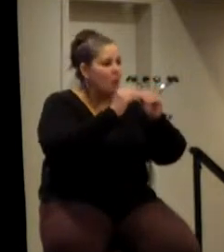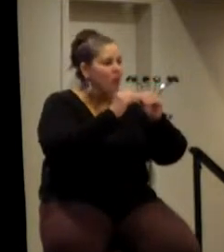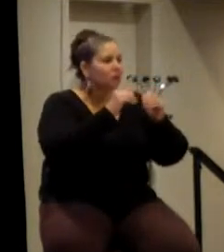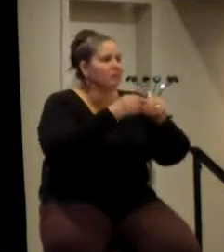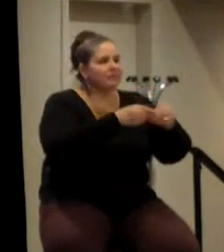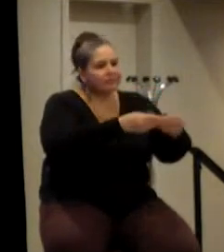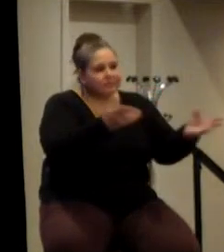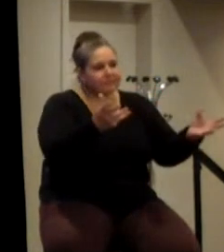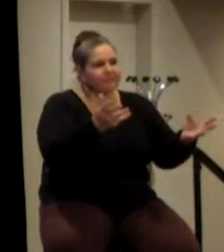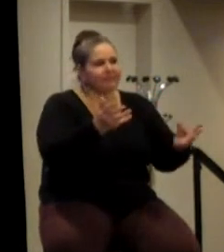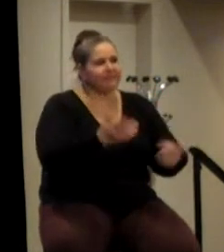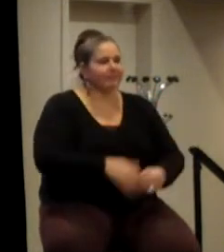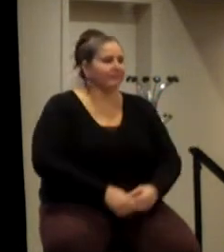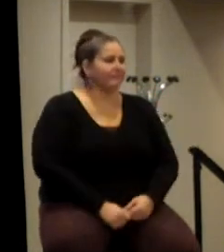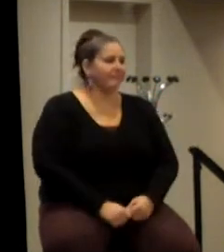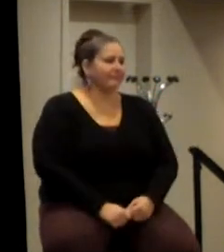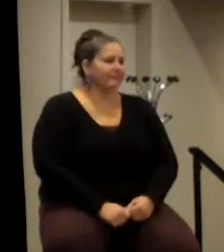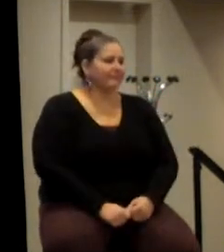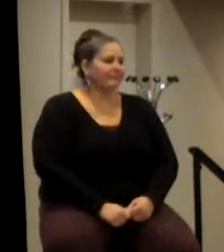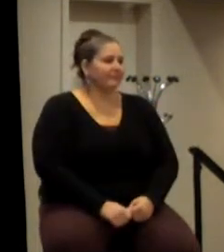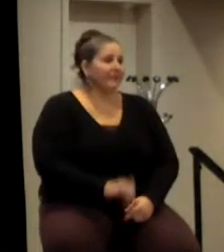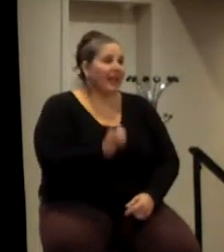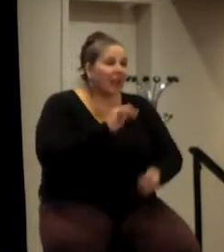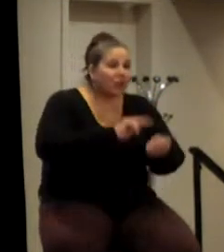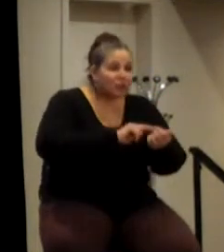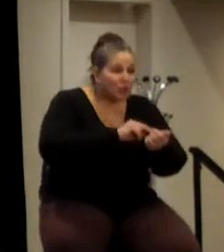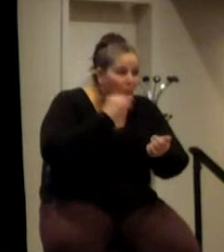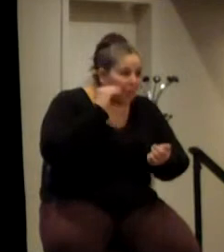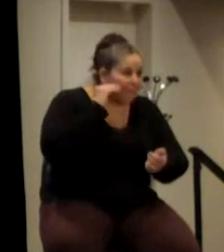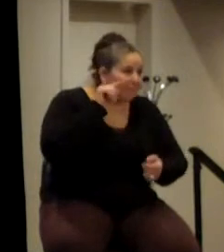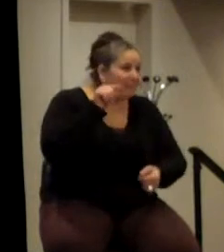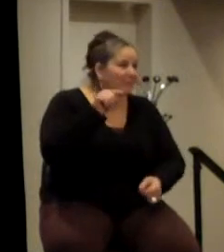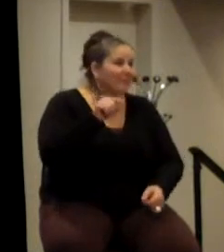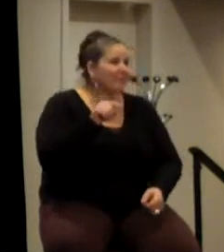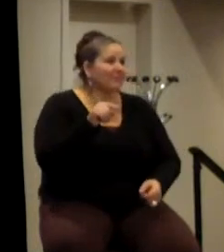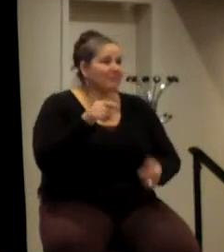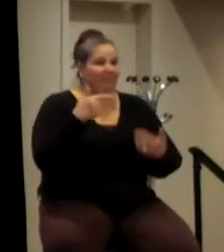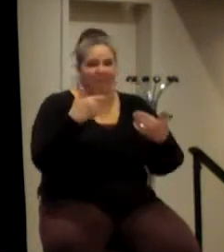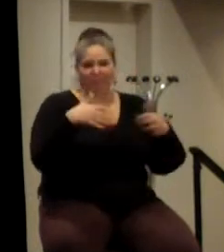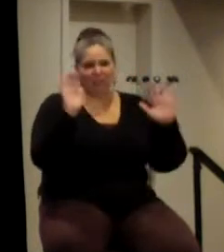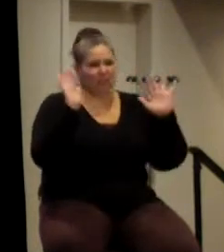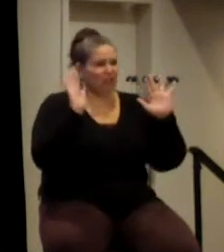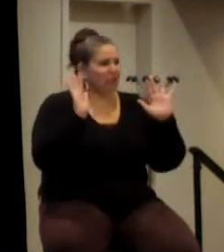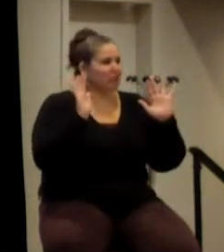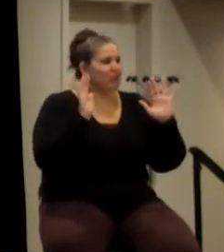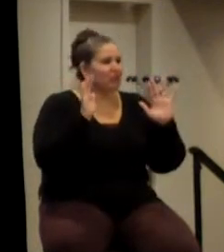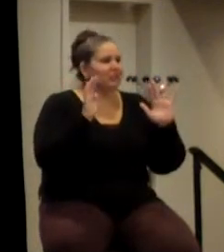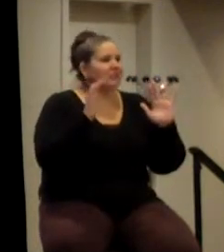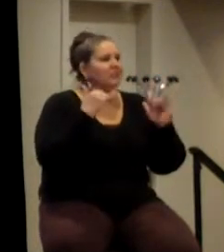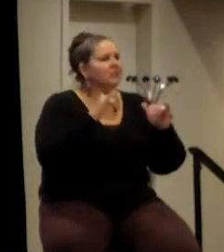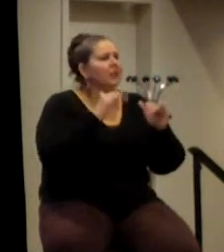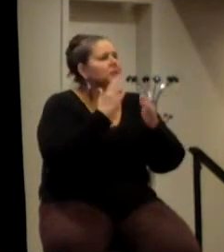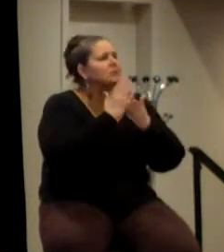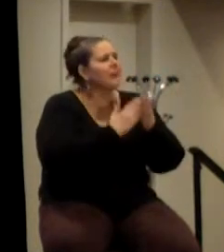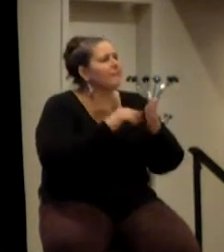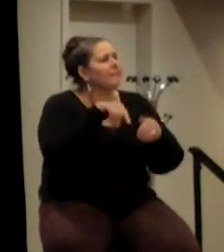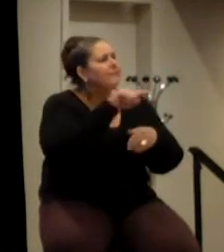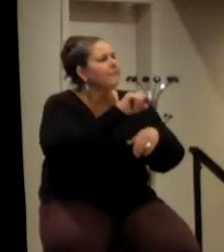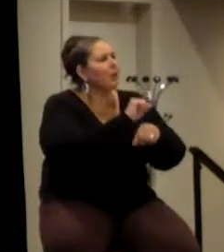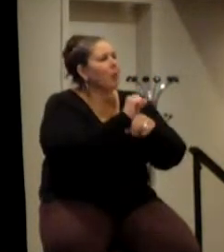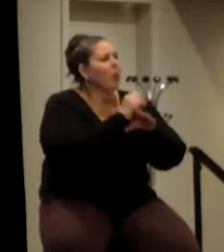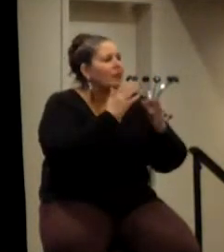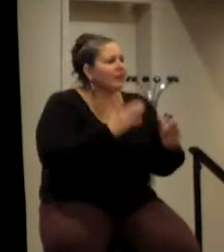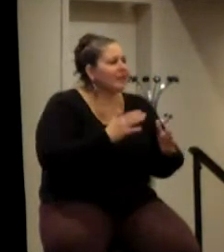care facilities essentially are done, you still will have some employees and some residents who choose to get the